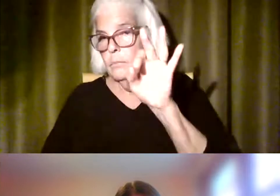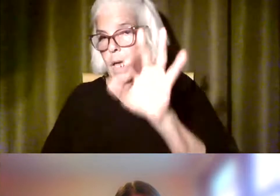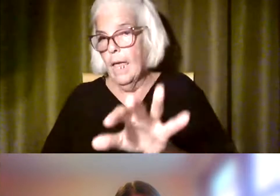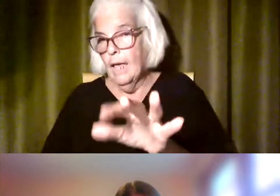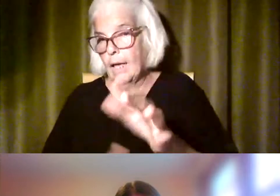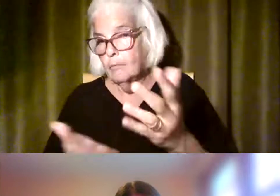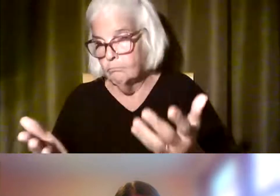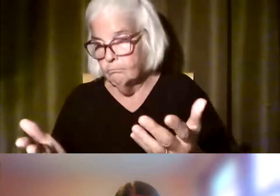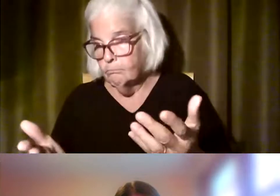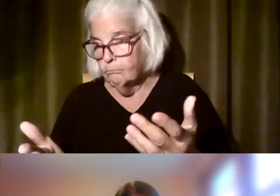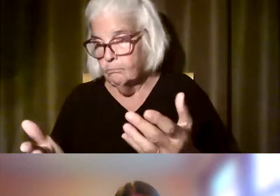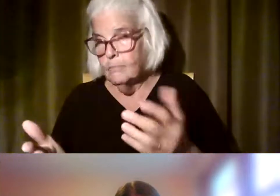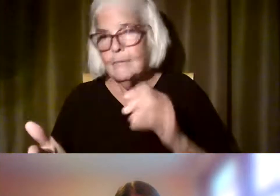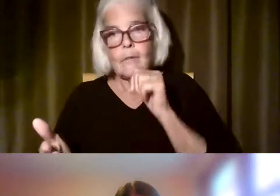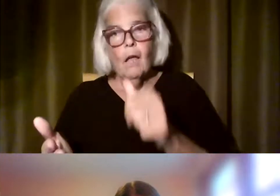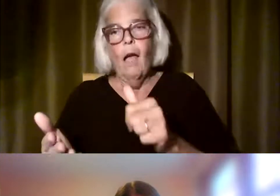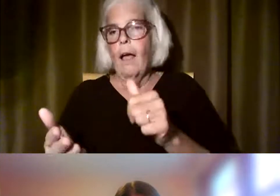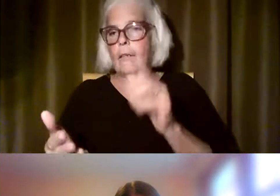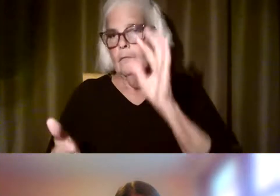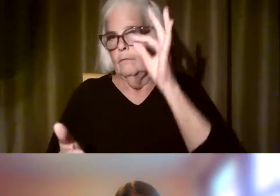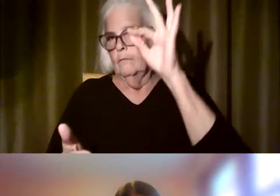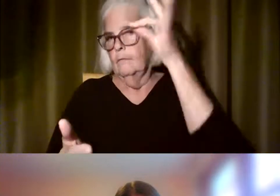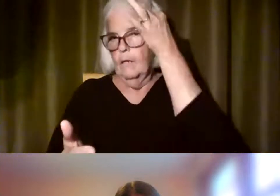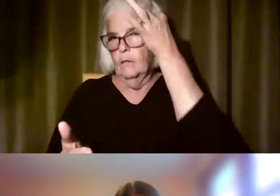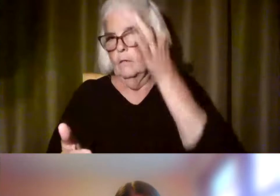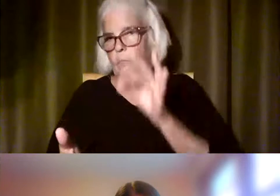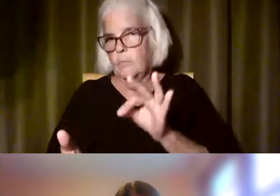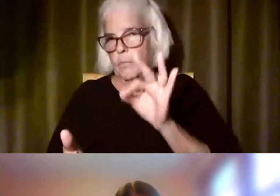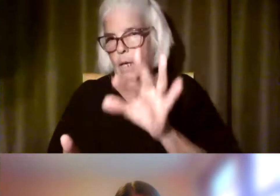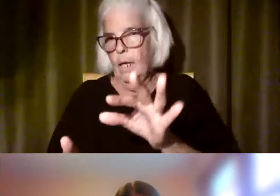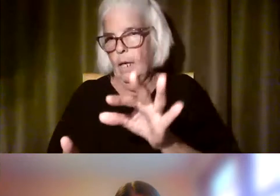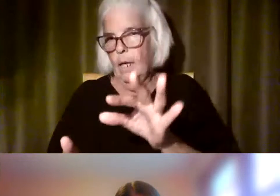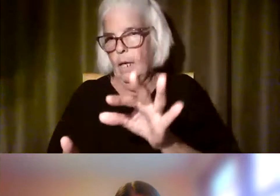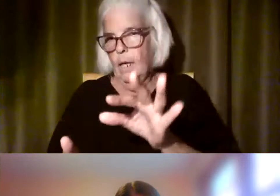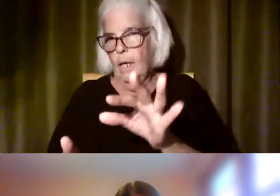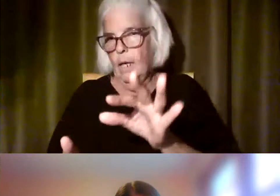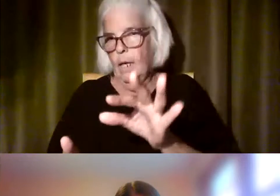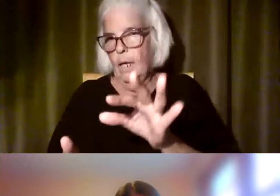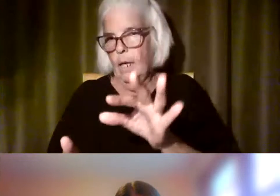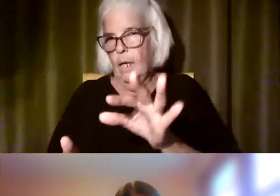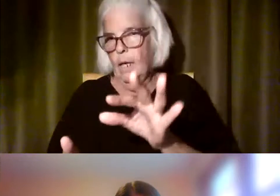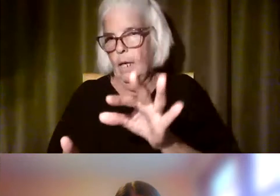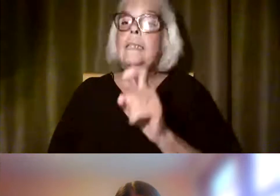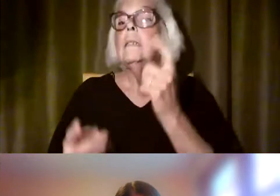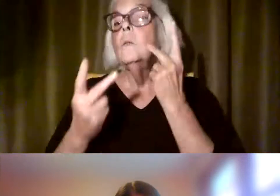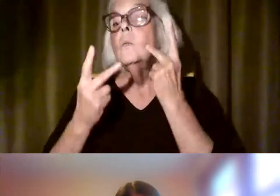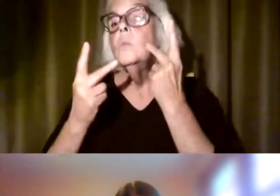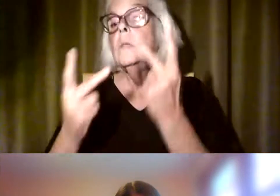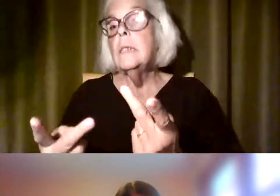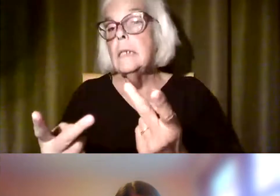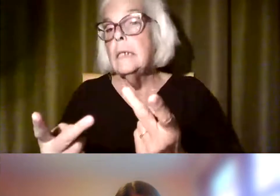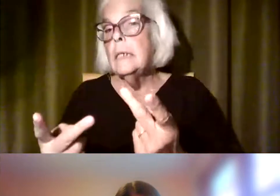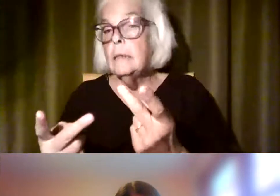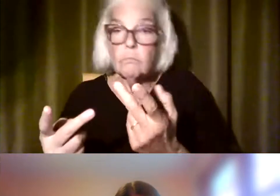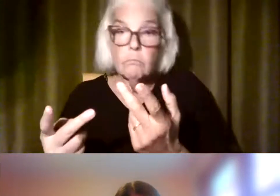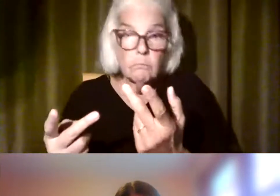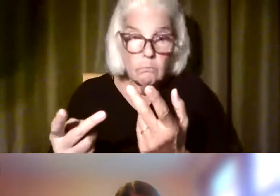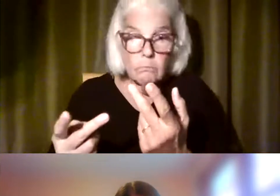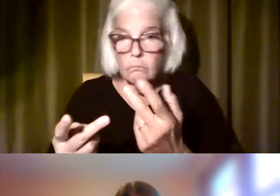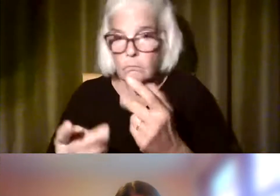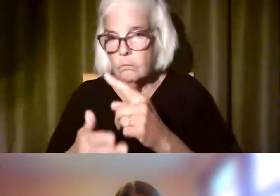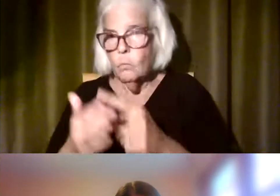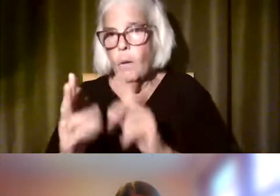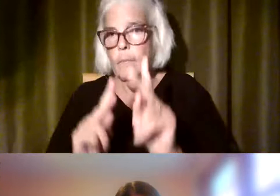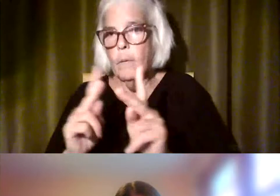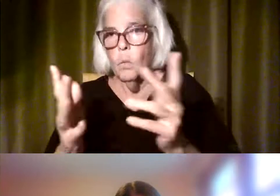time if we feel like this is the right thing to do, and it's supported by our EPI team. We move forward with it and